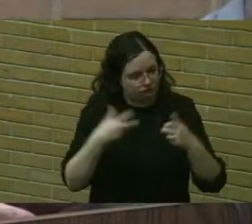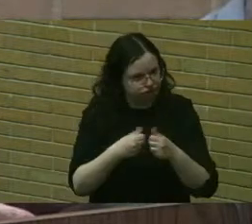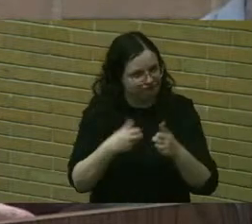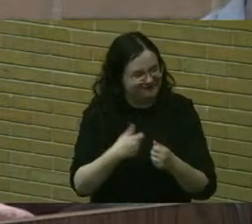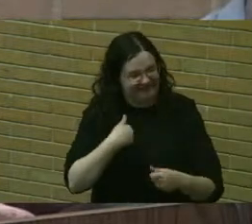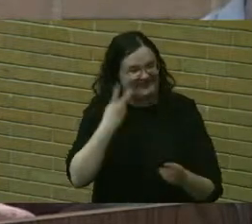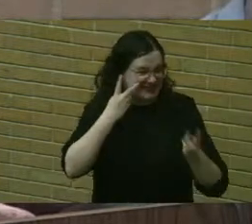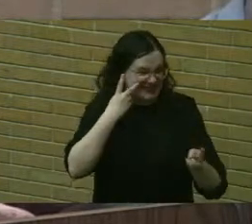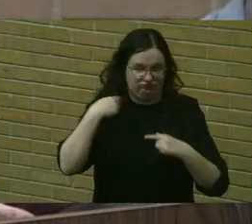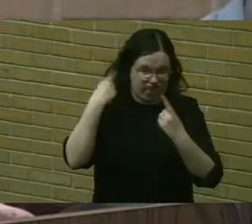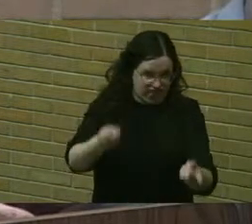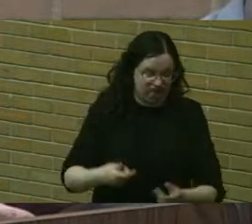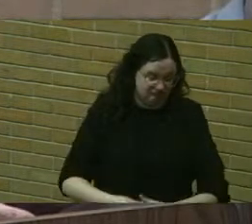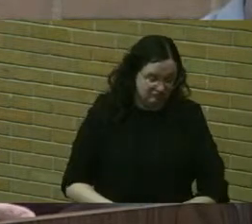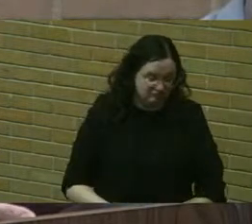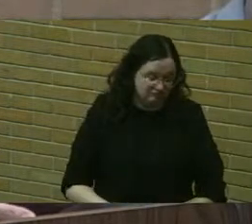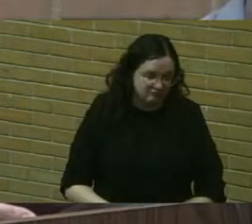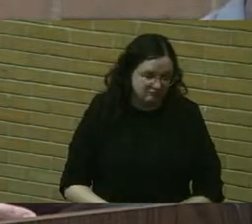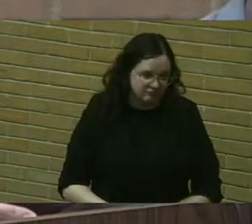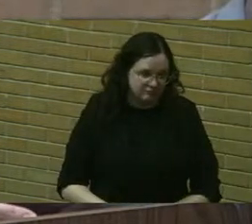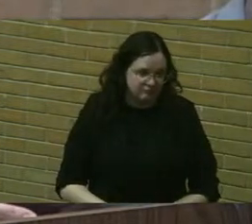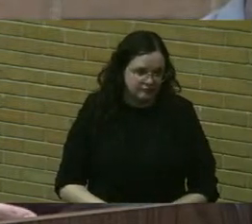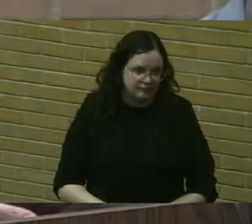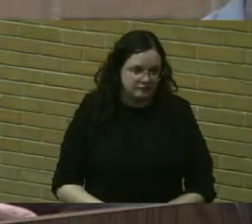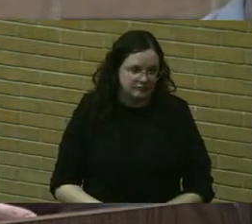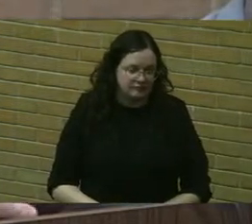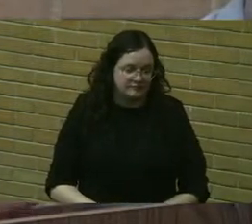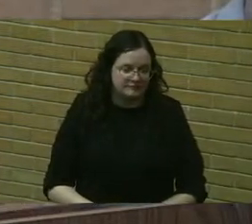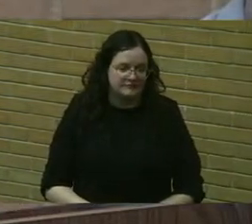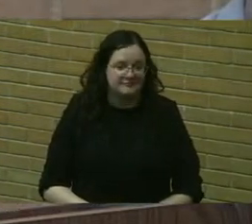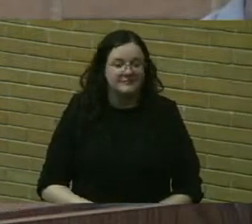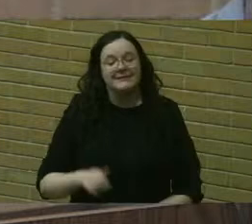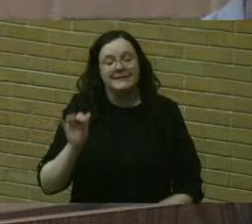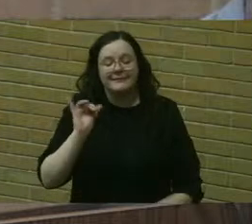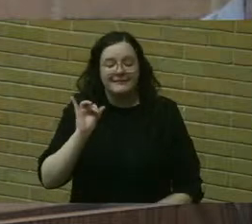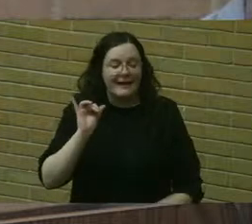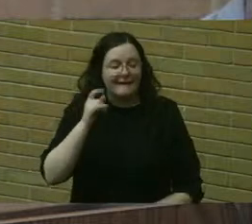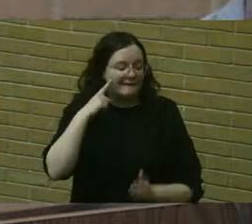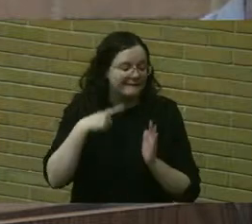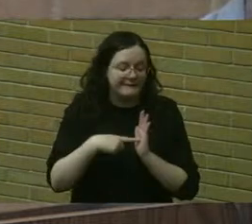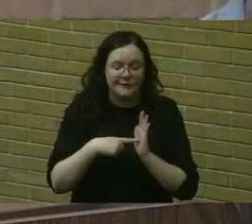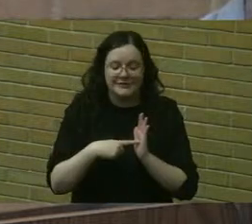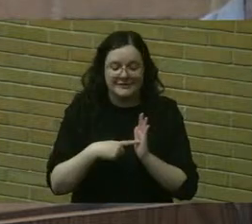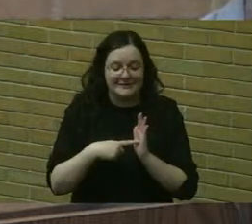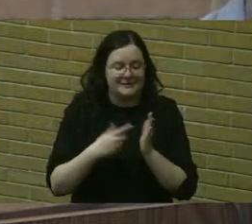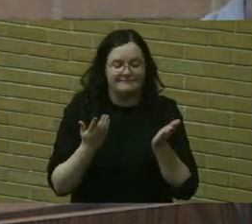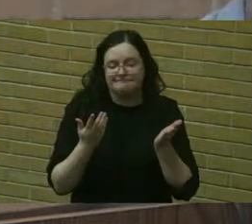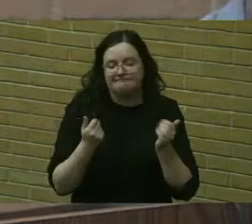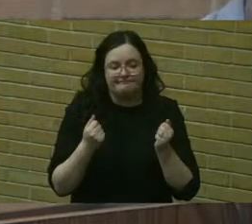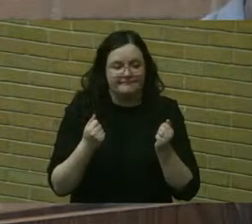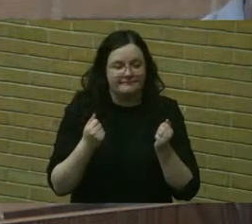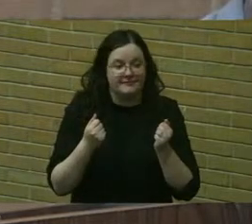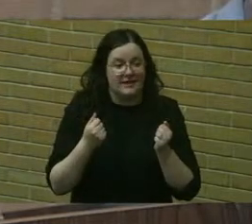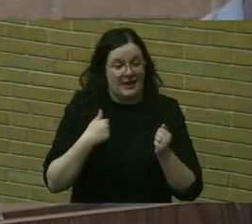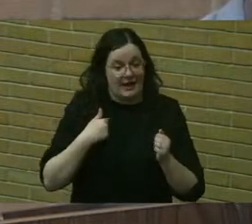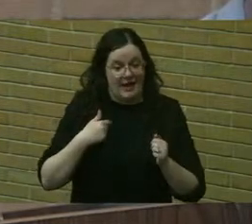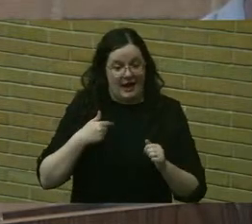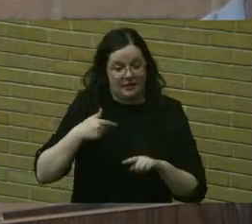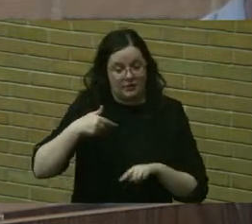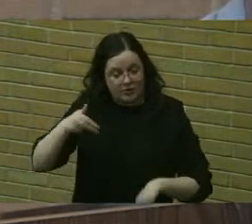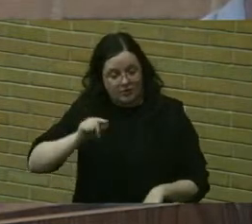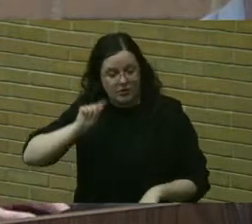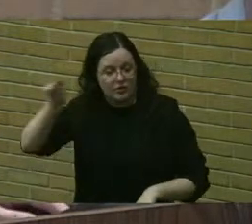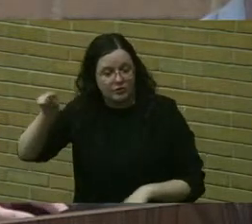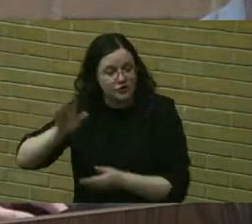I've seen, like, during the time going to the schools or